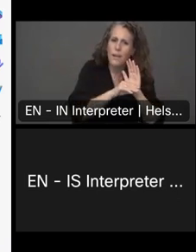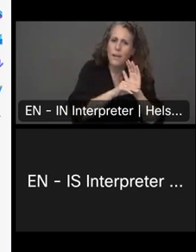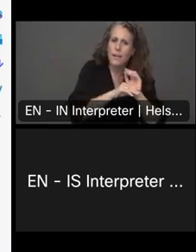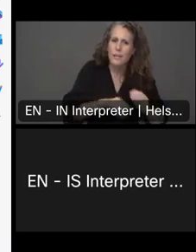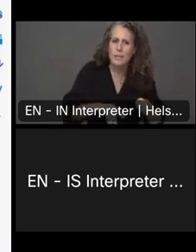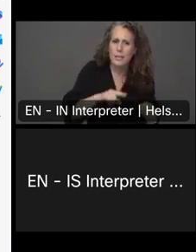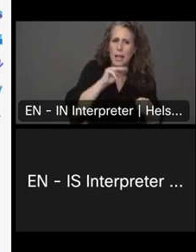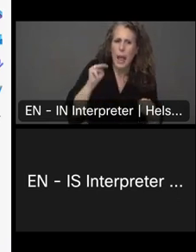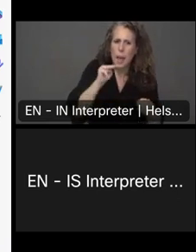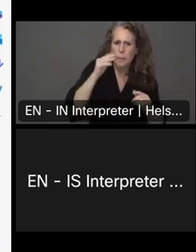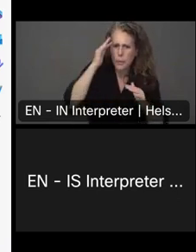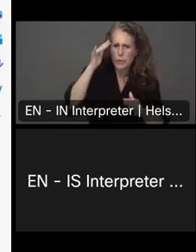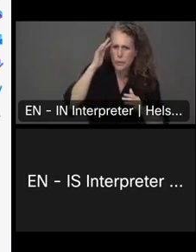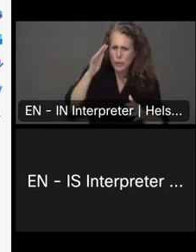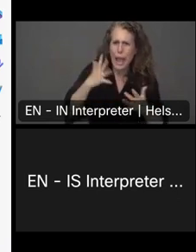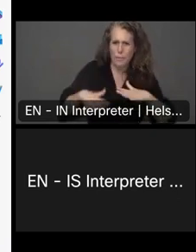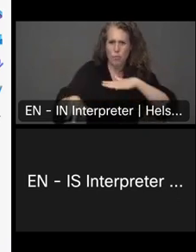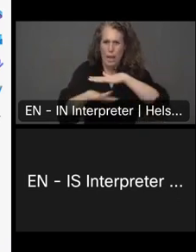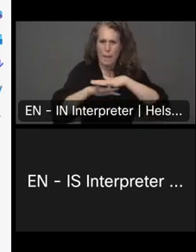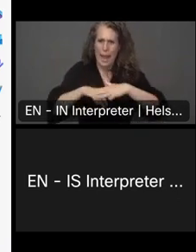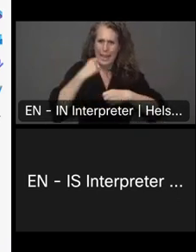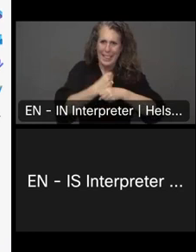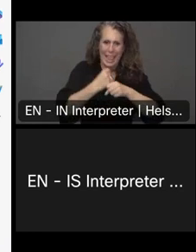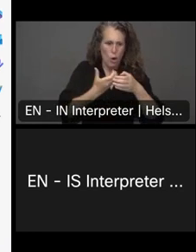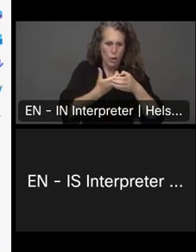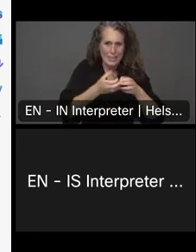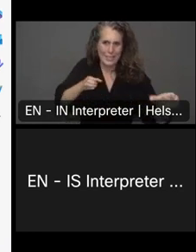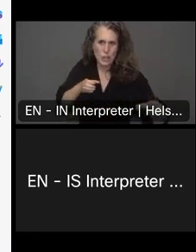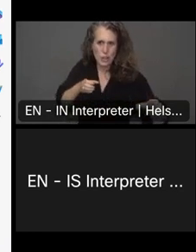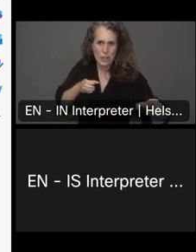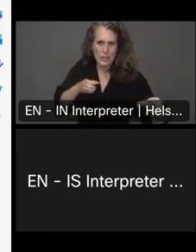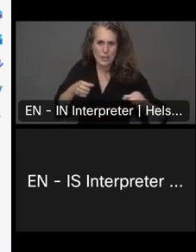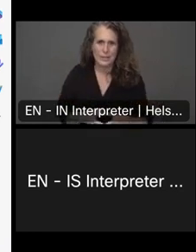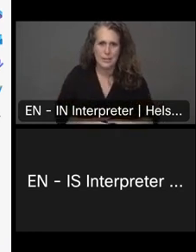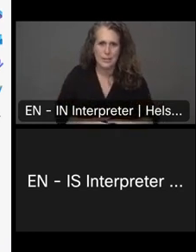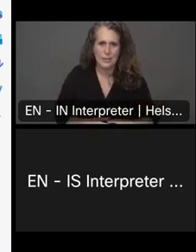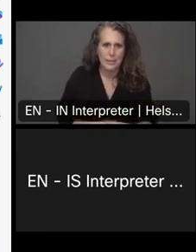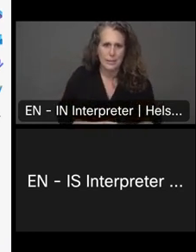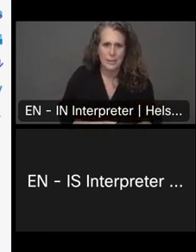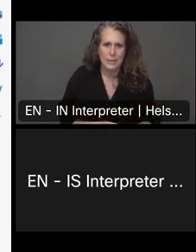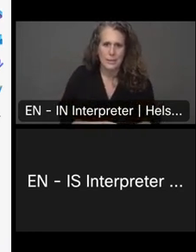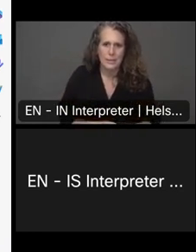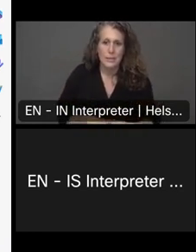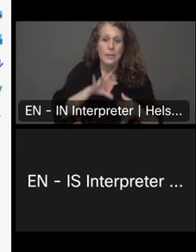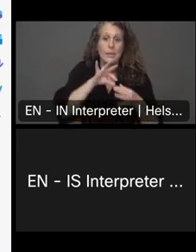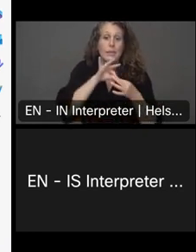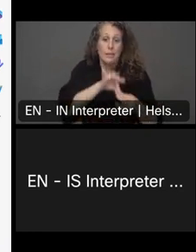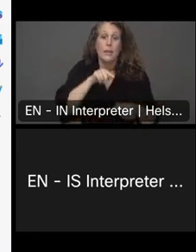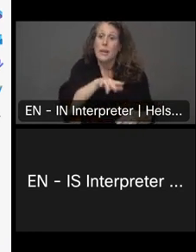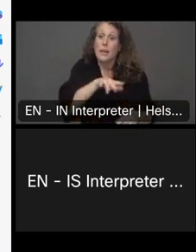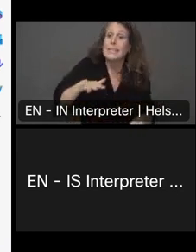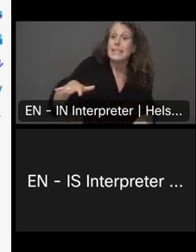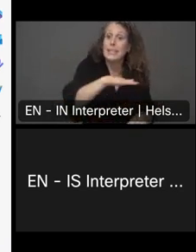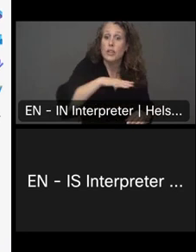call the division of pragmatic labor stipulates that marked situations tend to be conveyed by